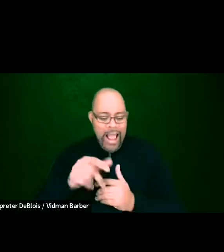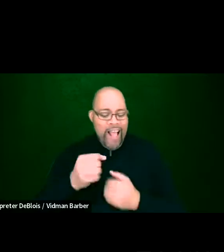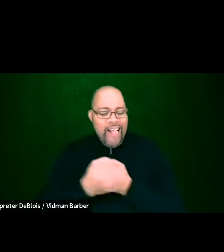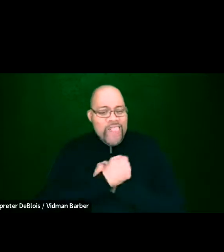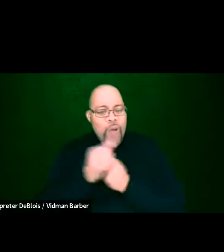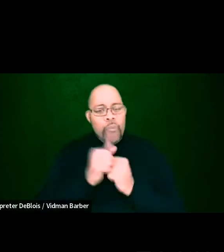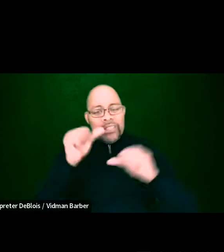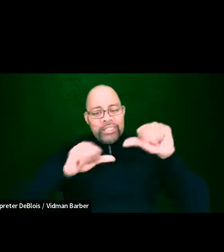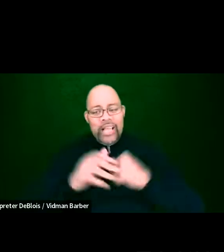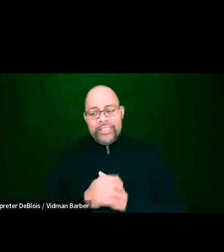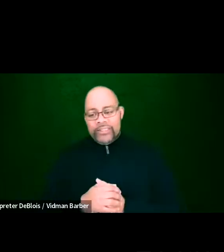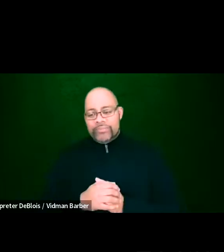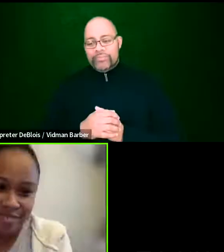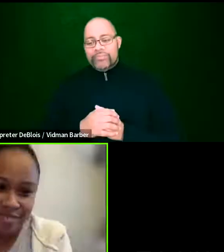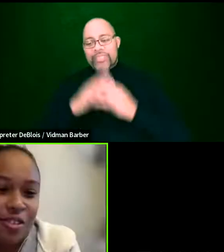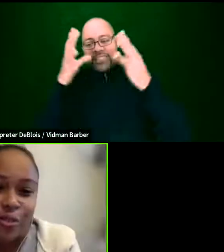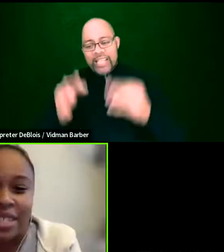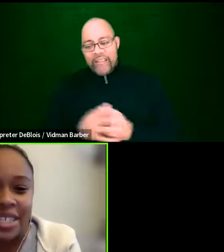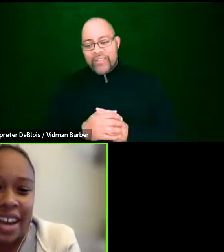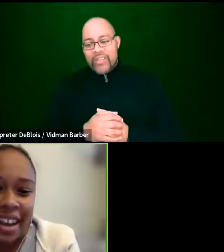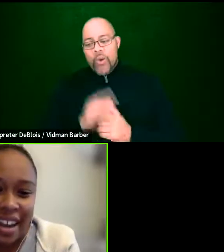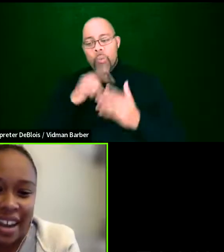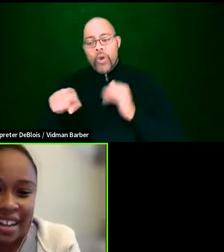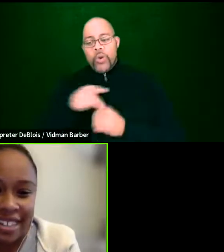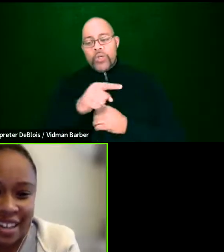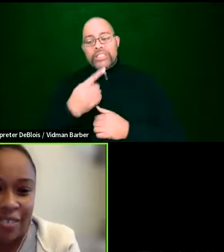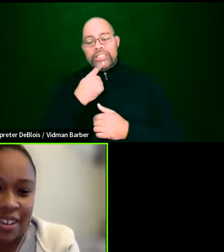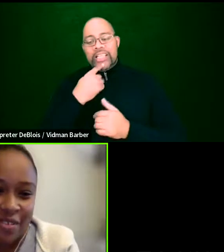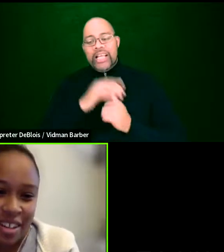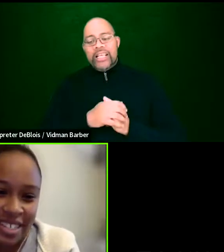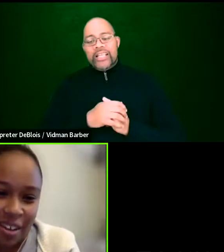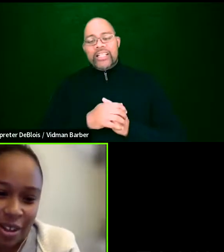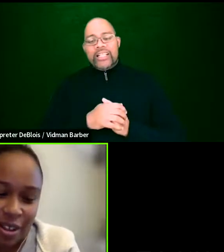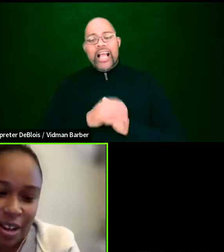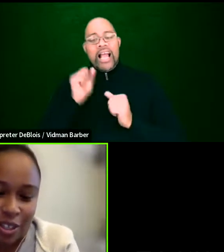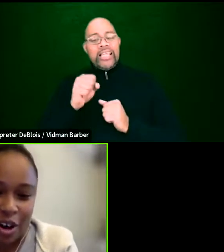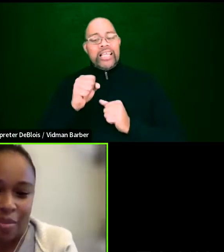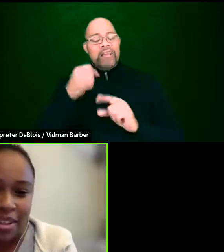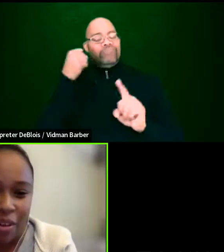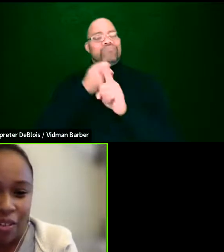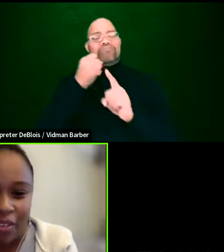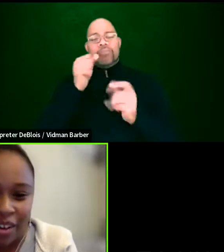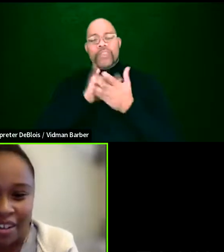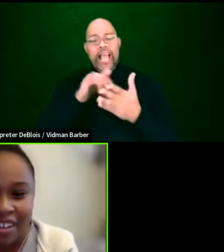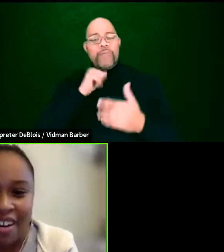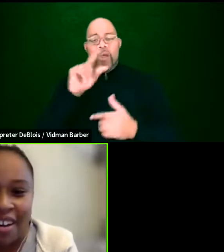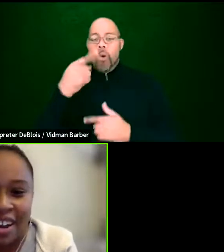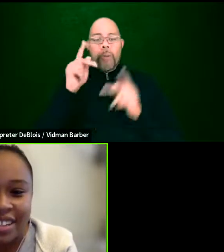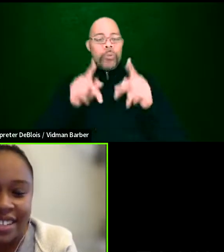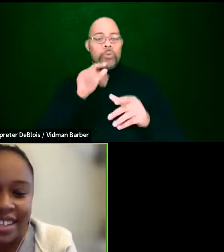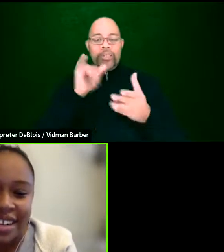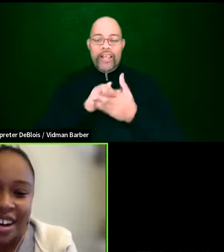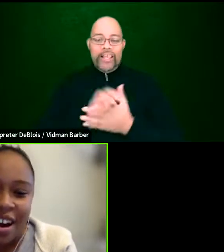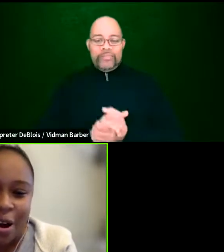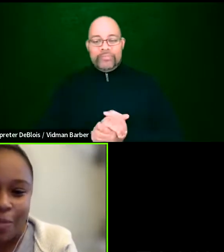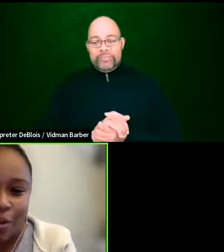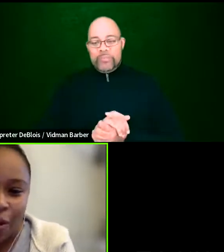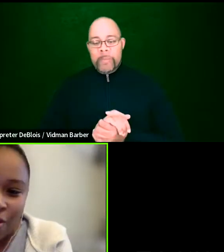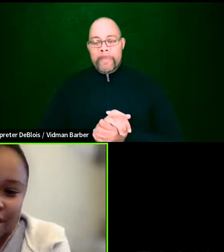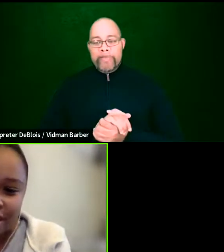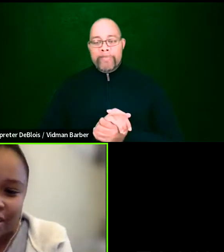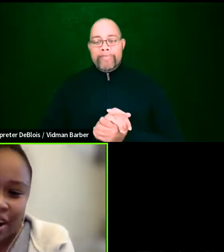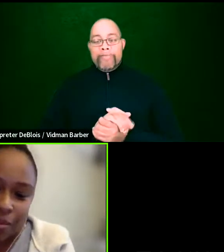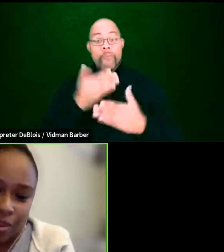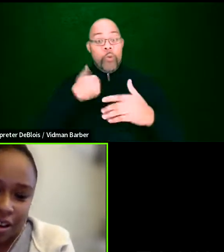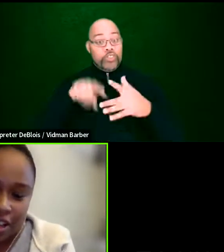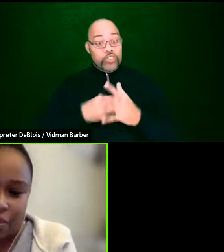with science. Definitely a lot of what you've been saying, I can definitely resonate with, and I'm sure I'm not the only one here in the audience. Before